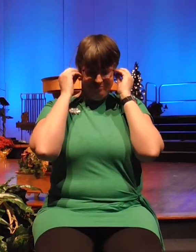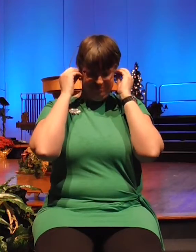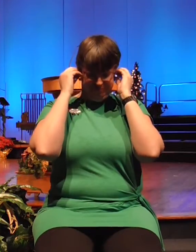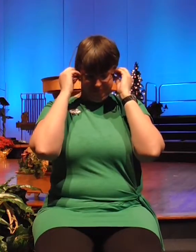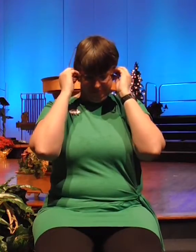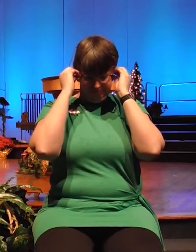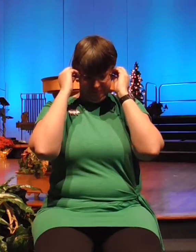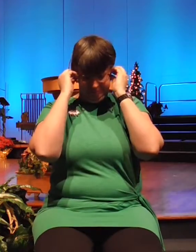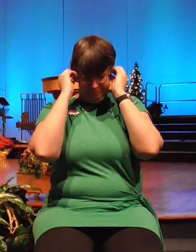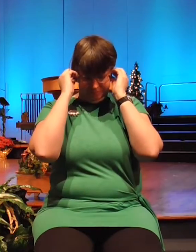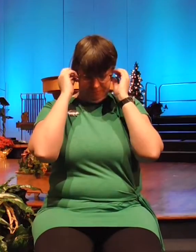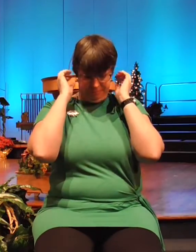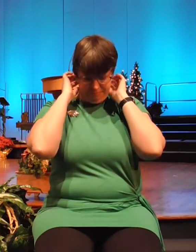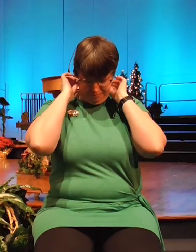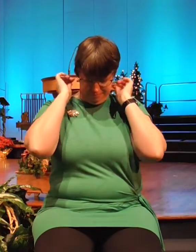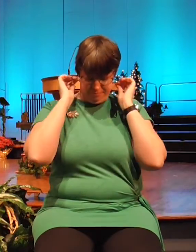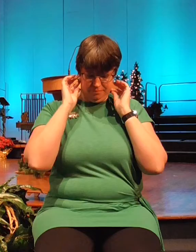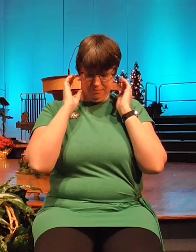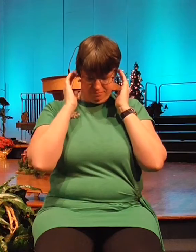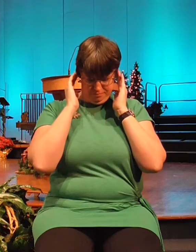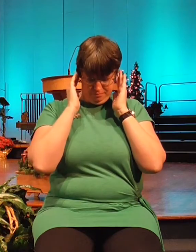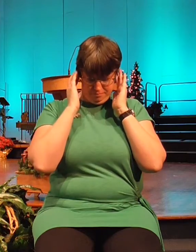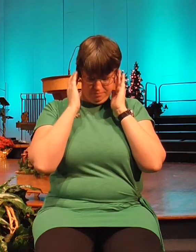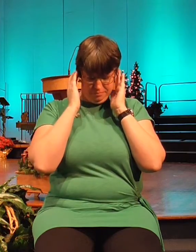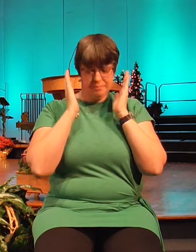Ah, beautiful.